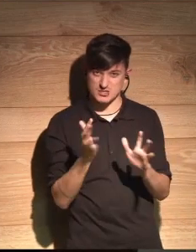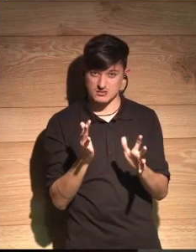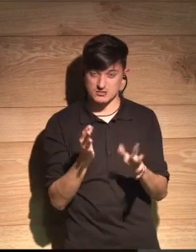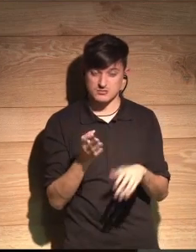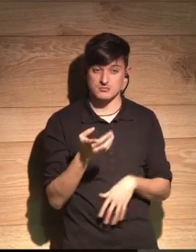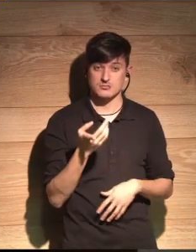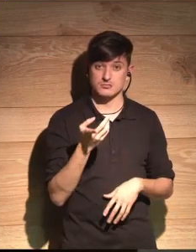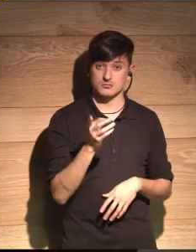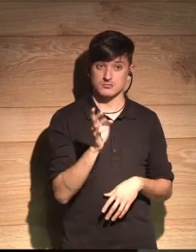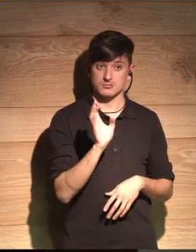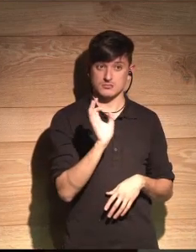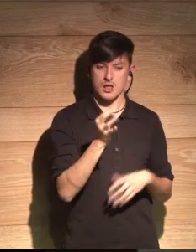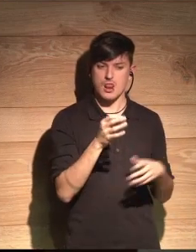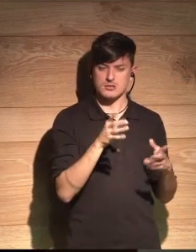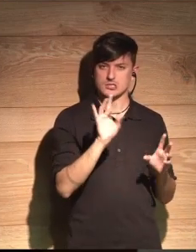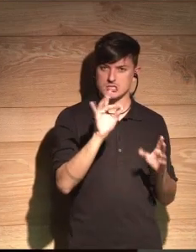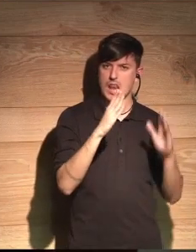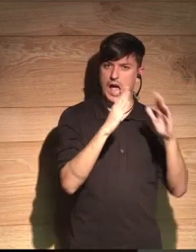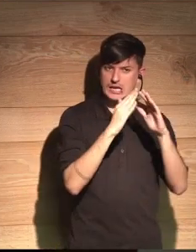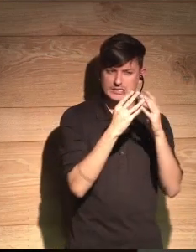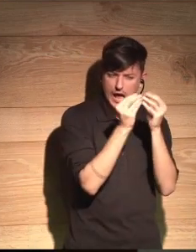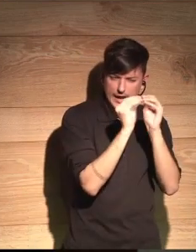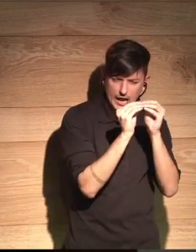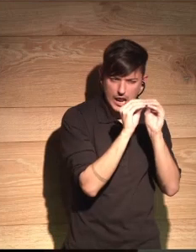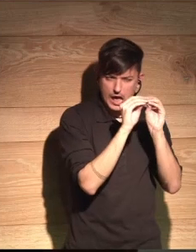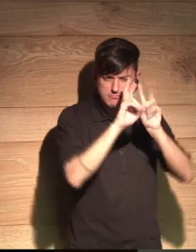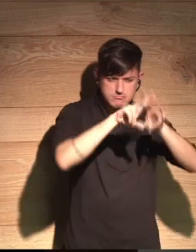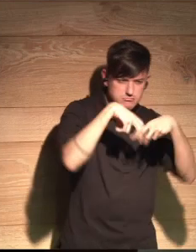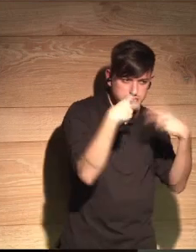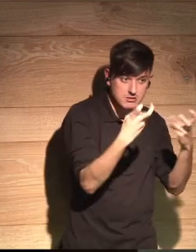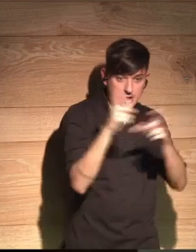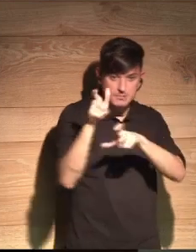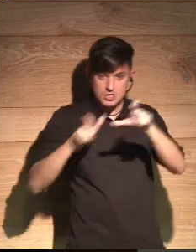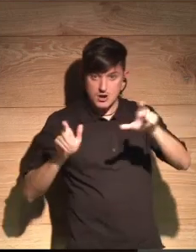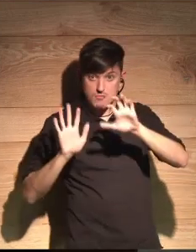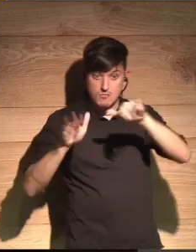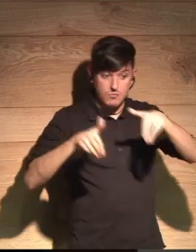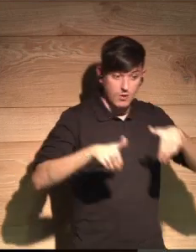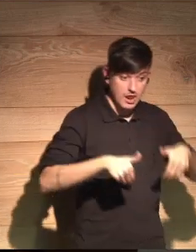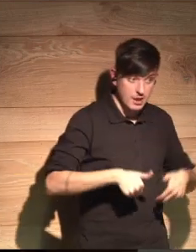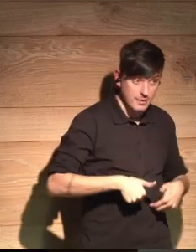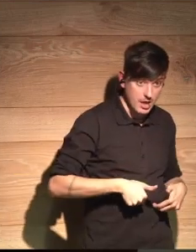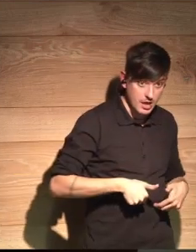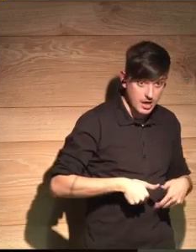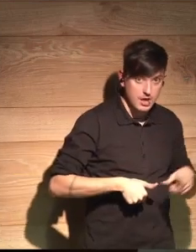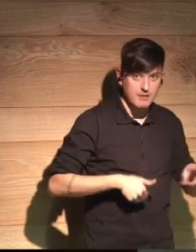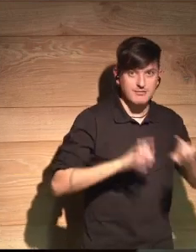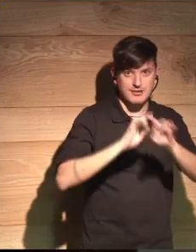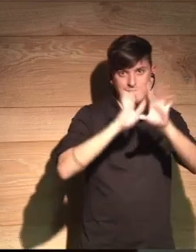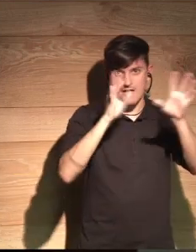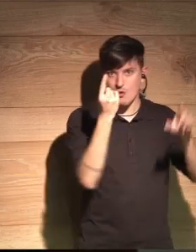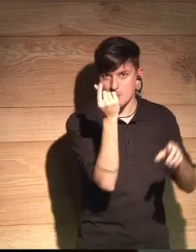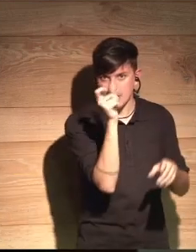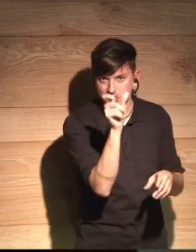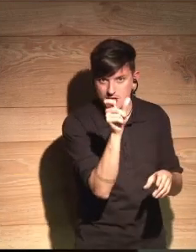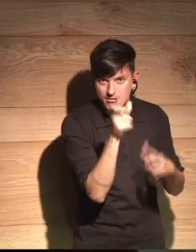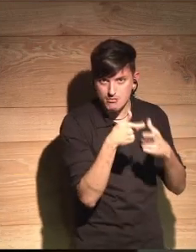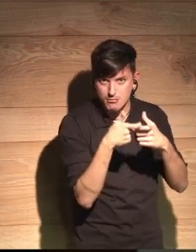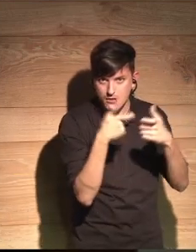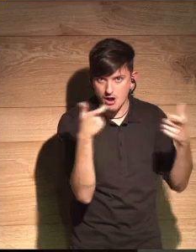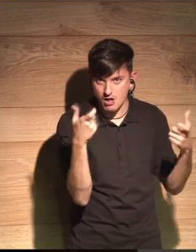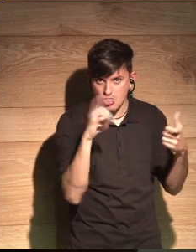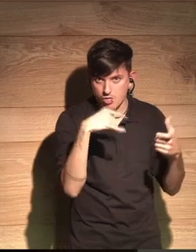3 or 4 years ago. So he refurbished all the houses. Then the people came back. Then